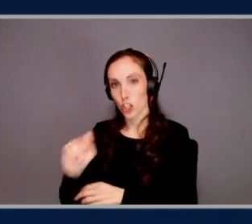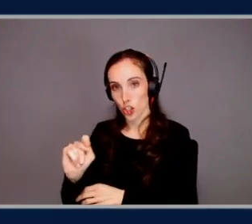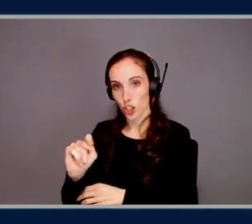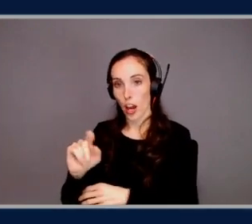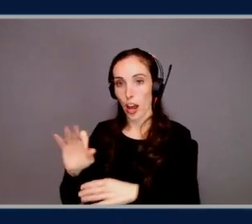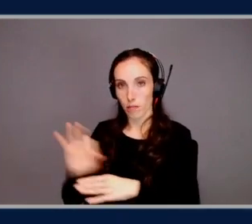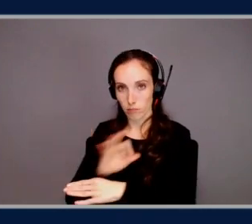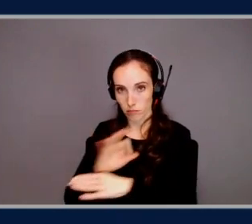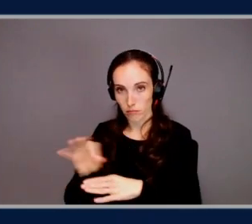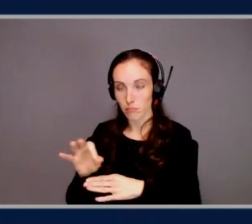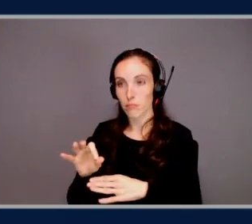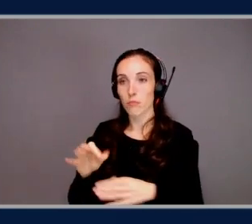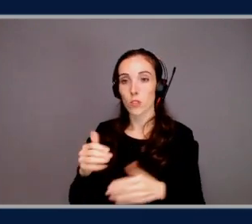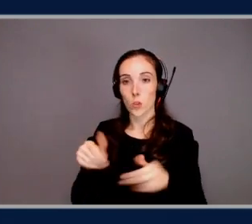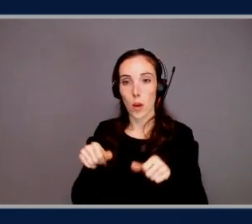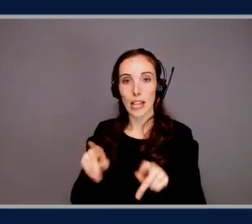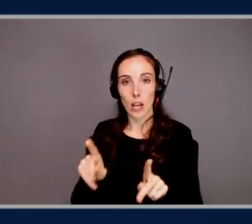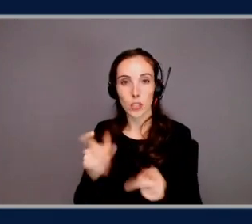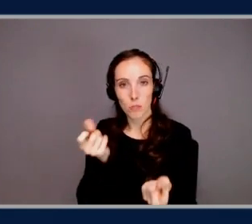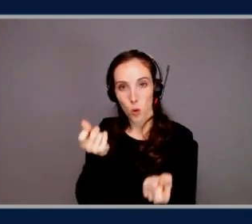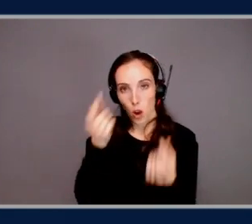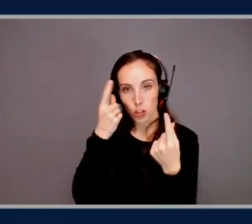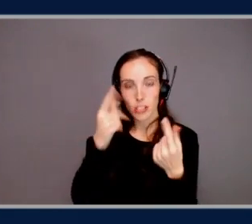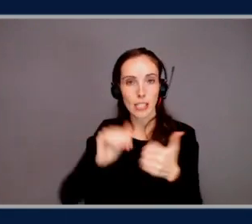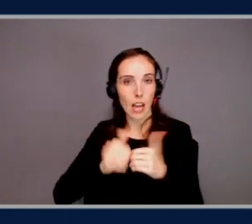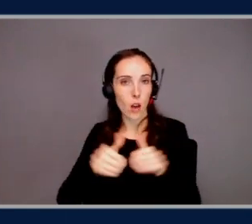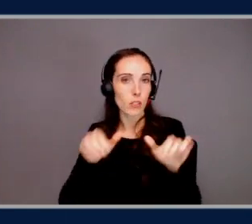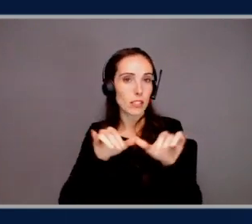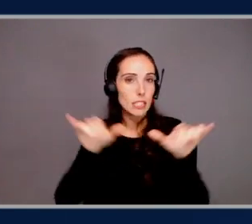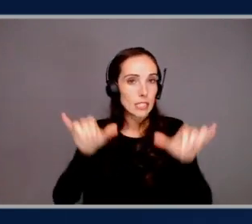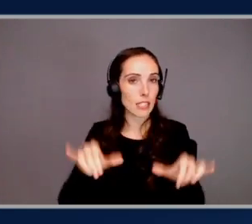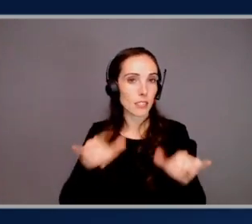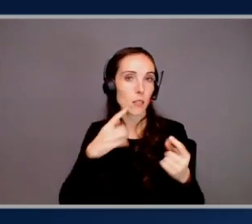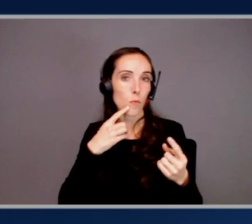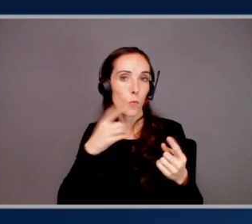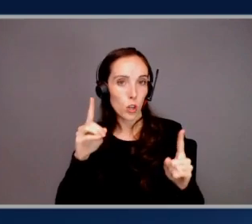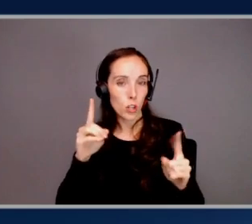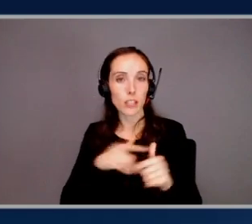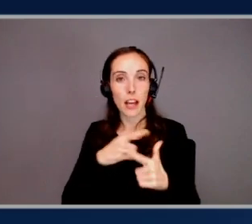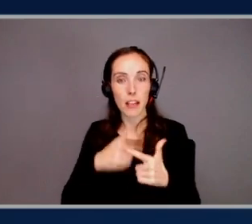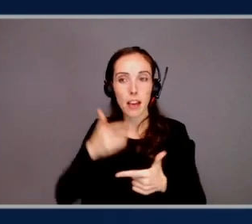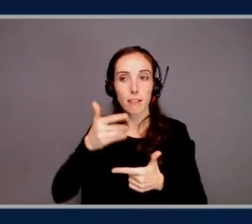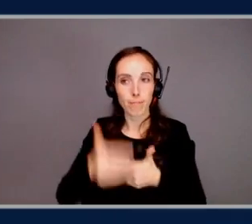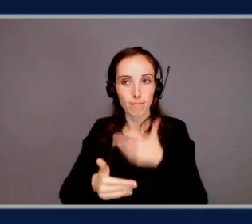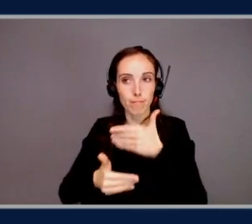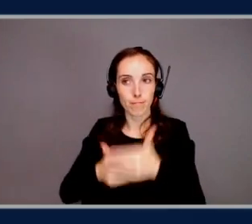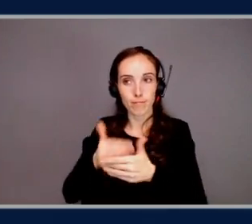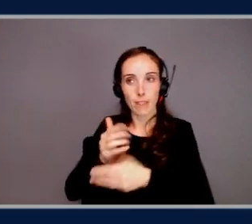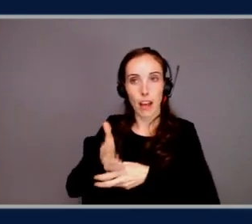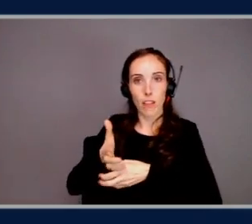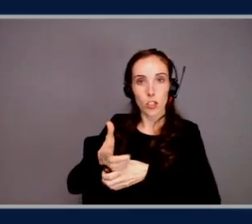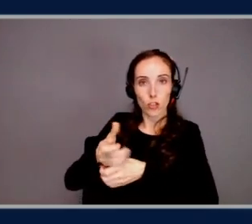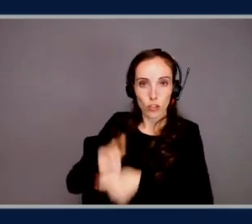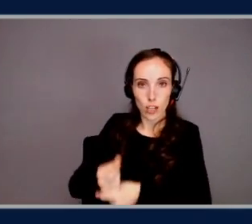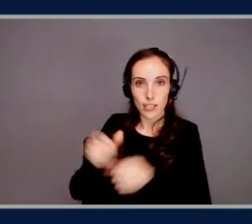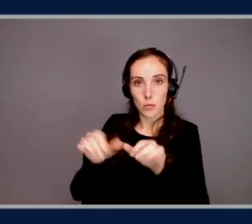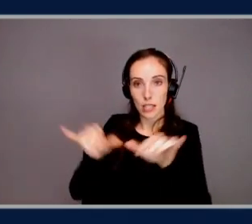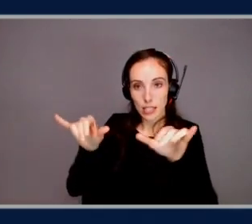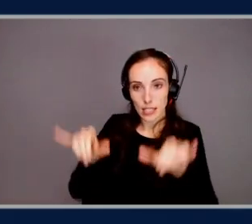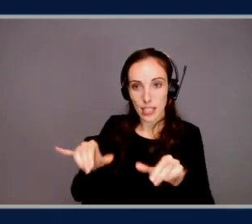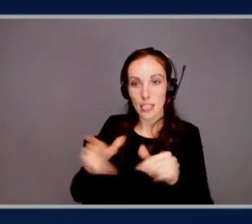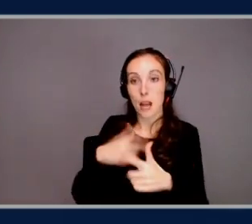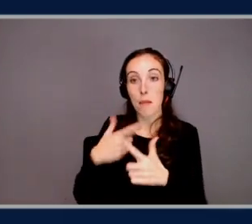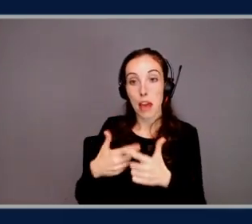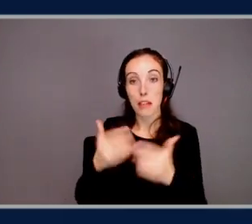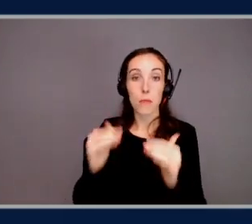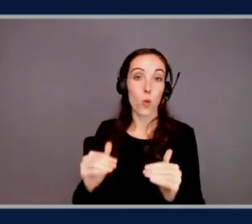start building an understanding of how the system's working. And then they get comfortable with it, they start building trust with the system, and that's when we see them start exploring some of the more advanced features